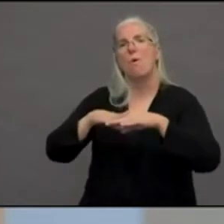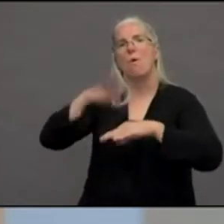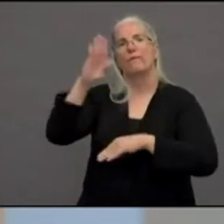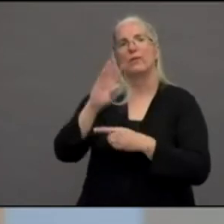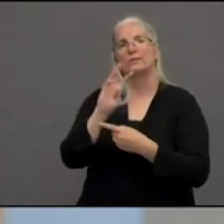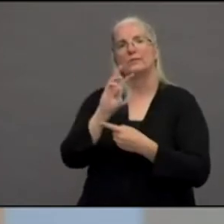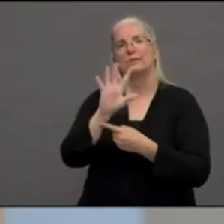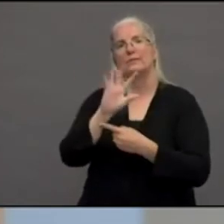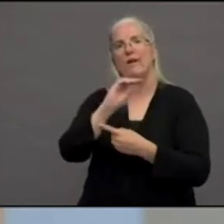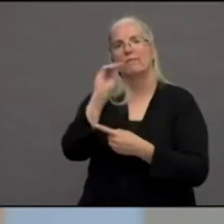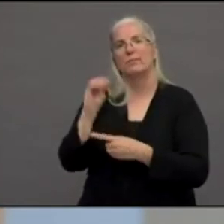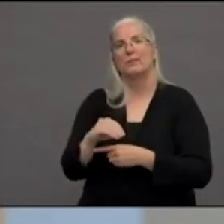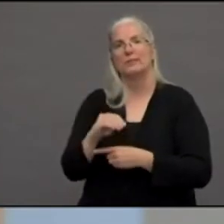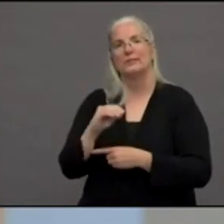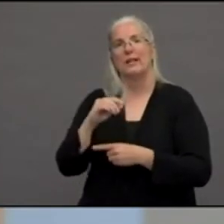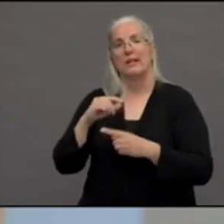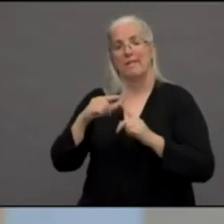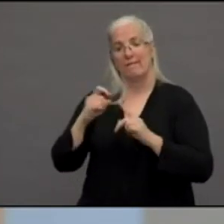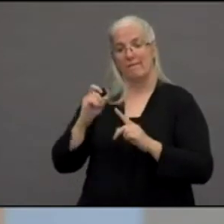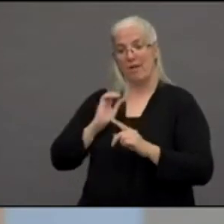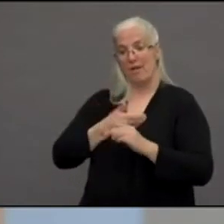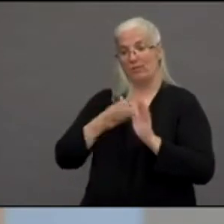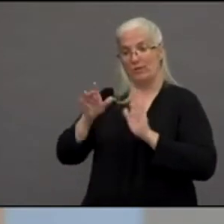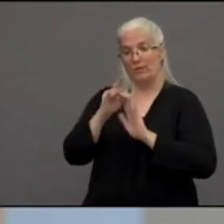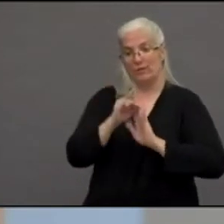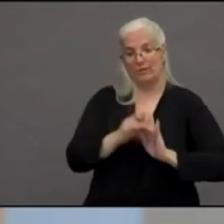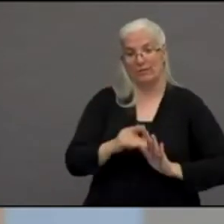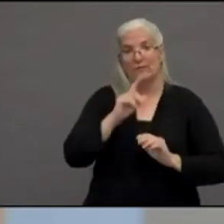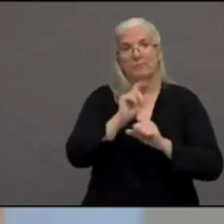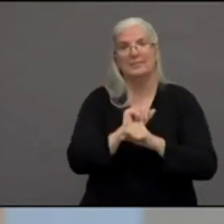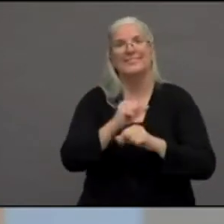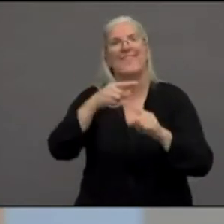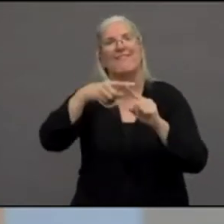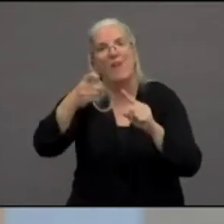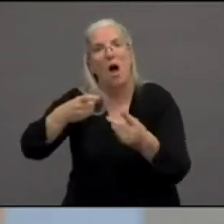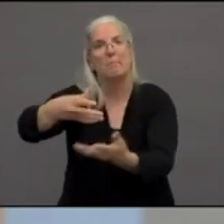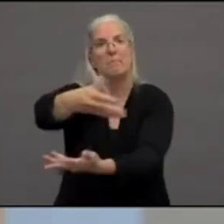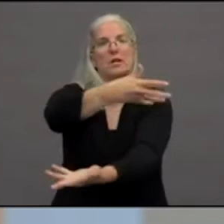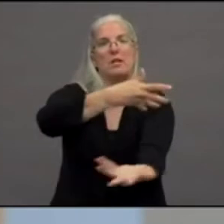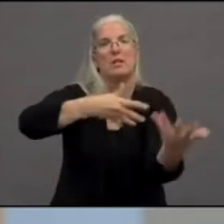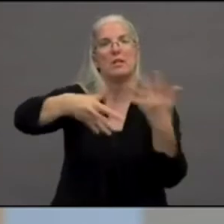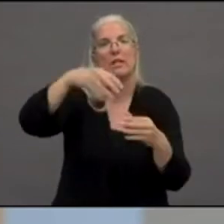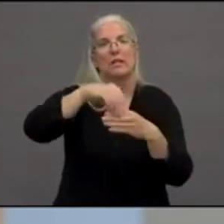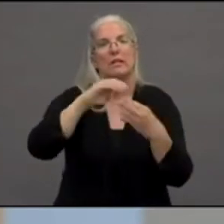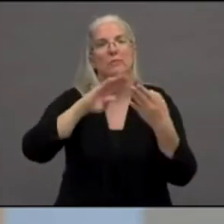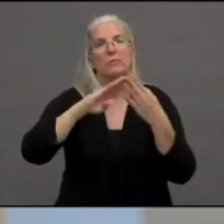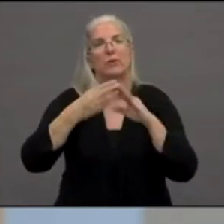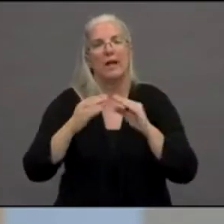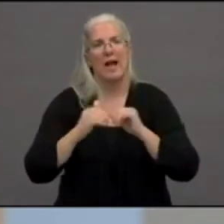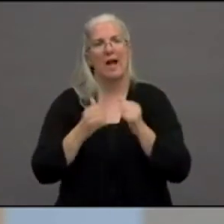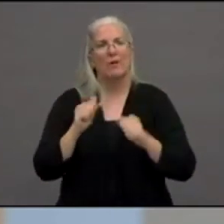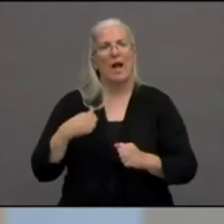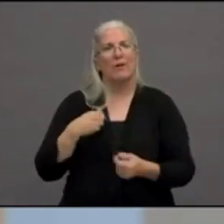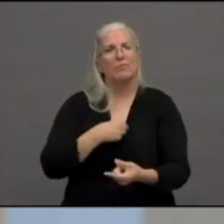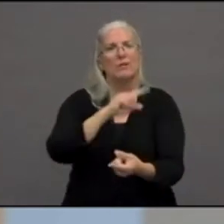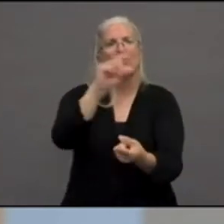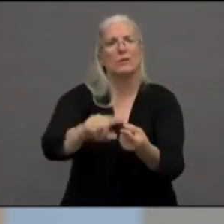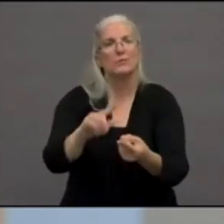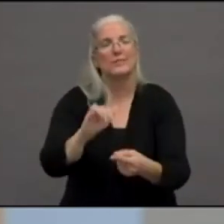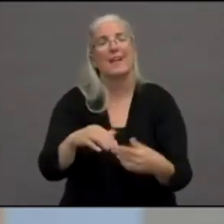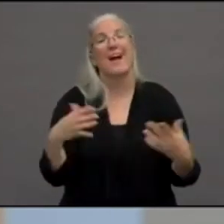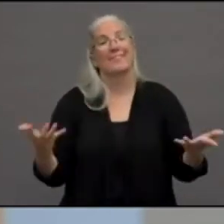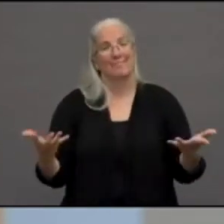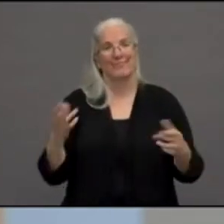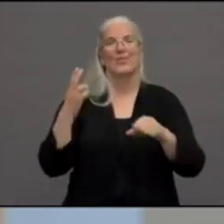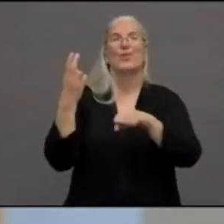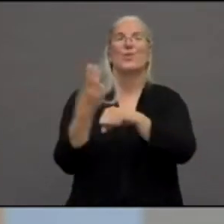community transmission. Well, how do we stop that community transmission? We stop it by wearing our face coverings when we're not at